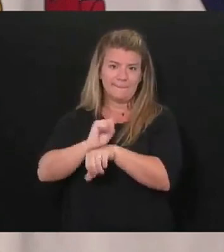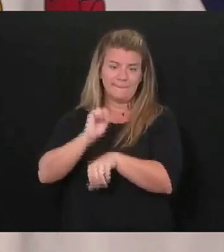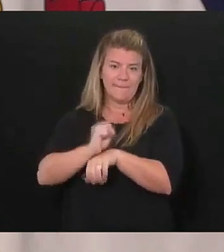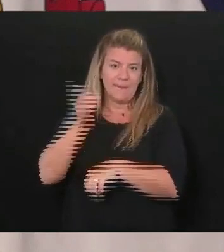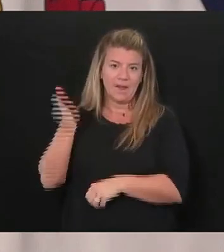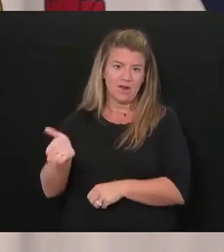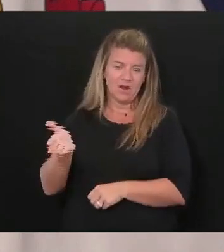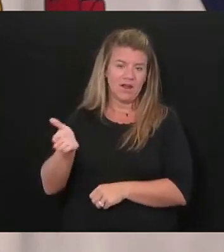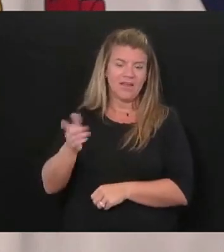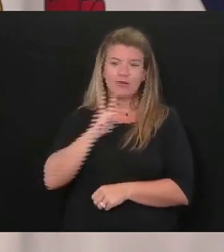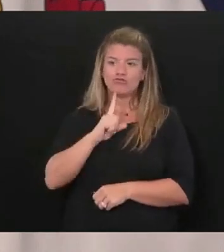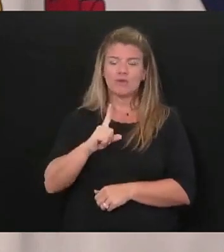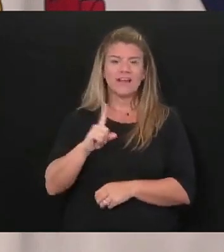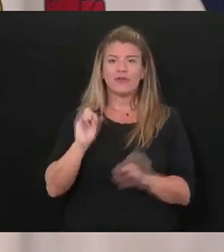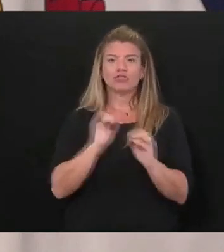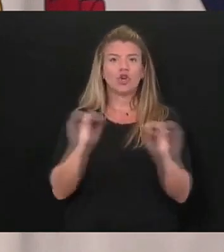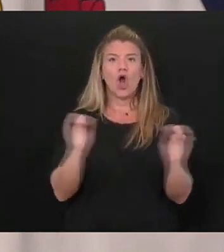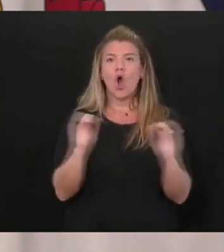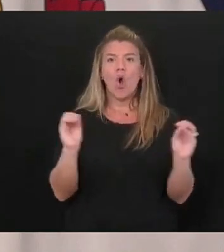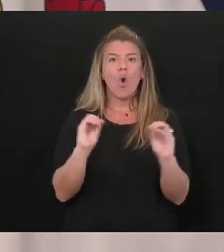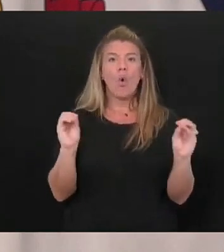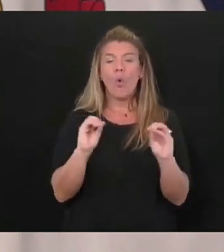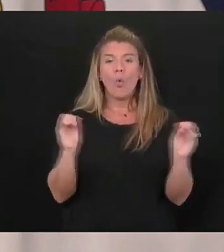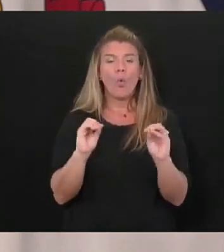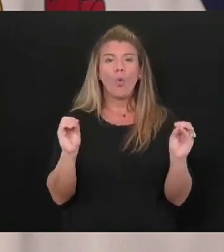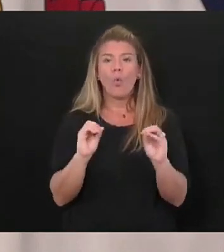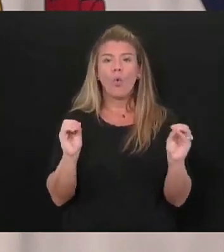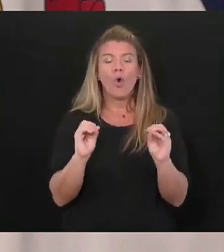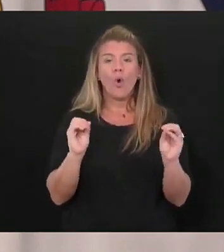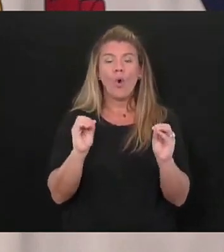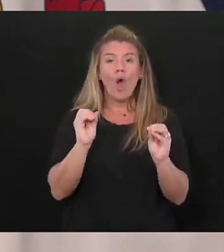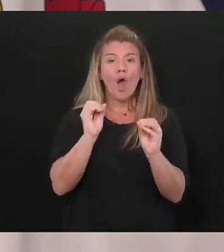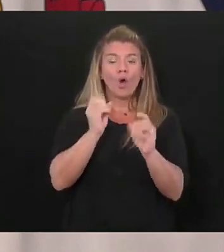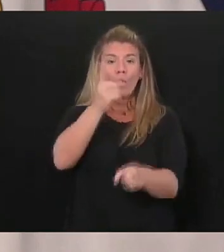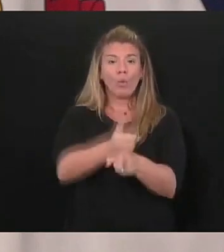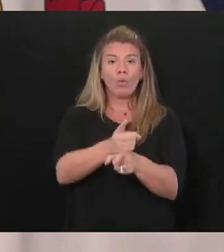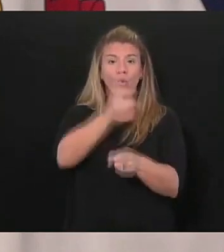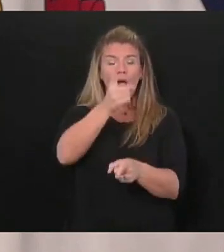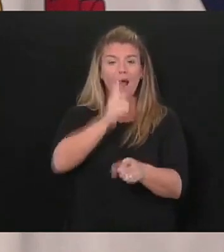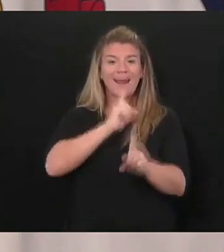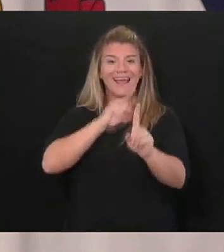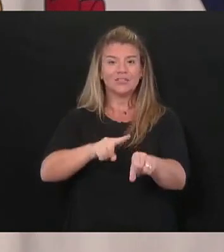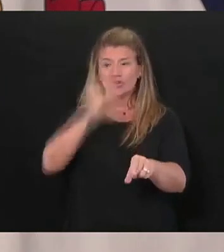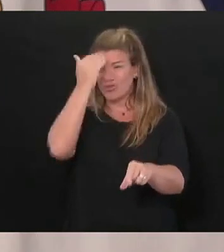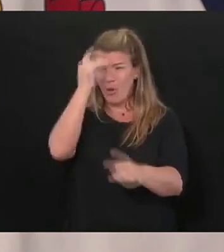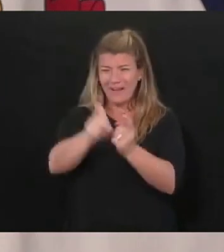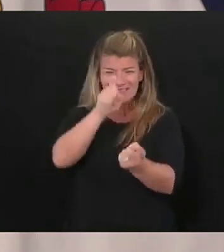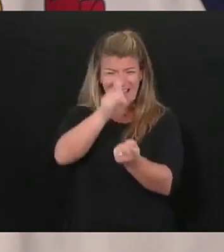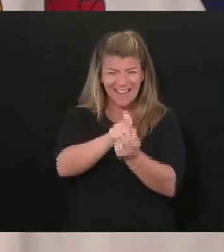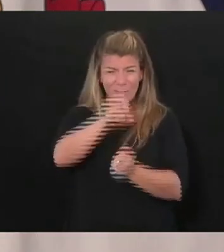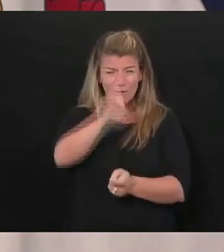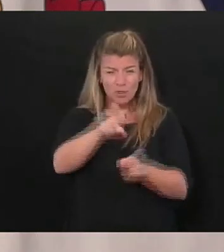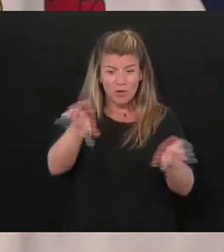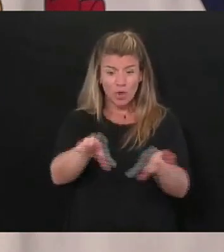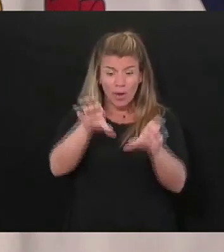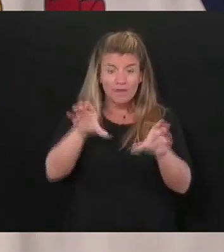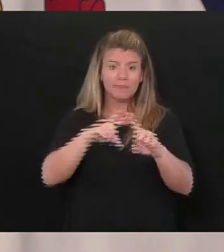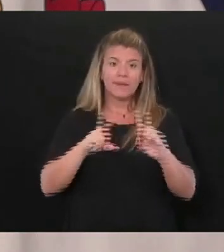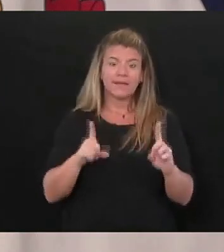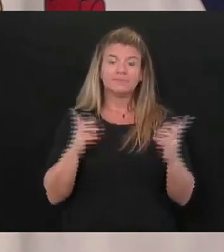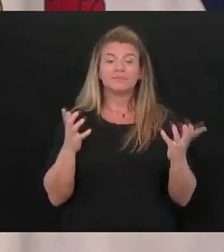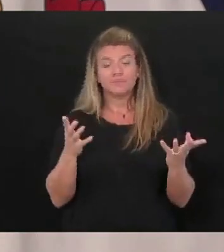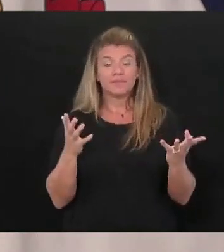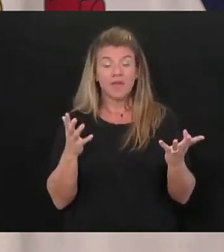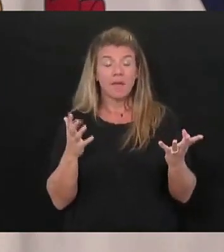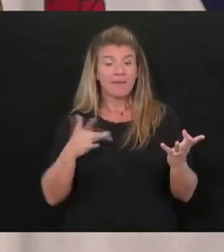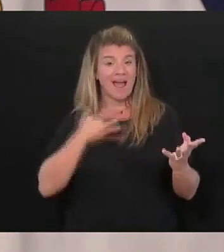and there's no absolute pat answer here to exactly what we ought to be doing, but I think